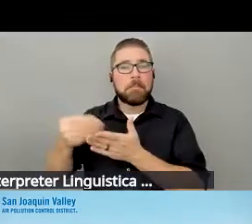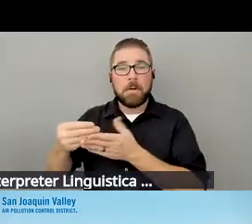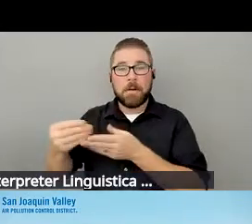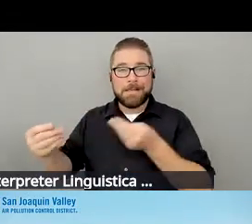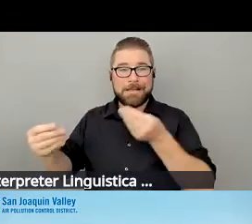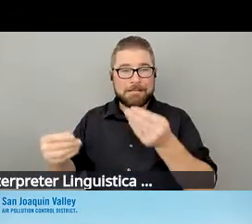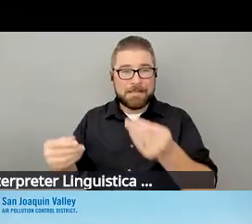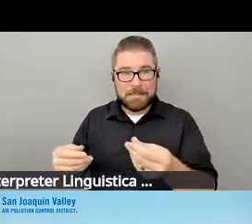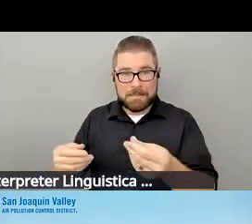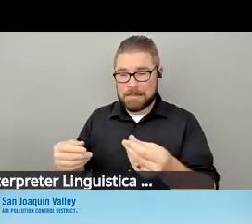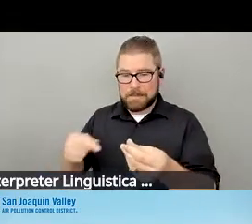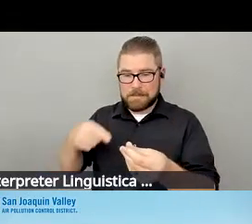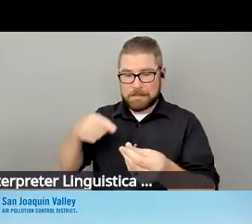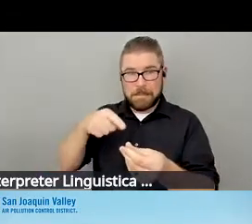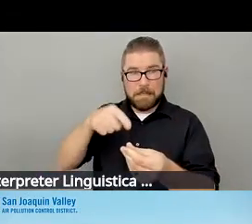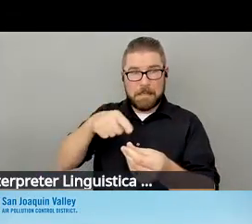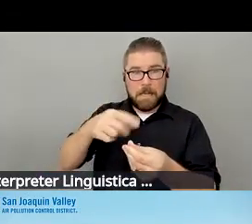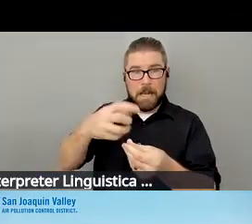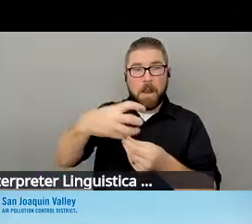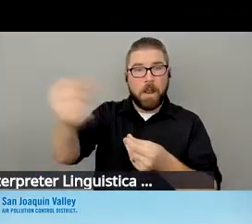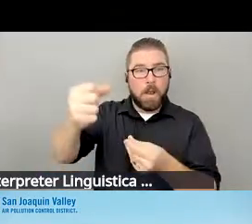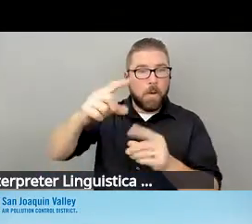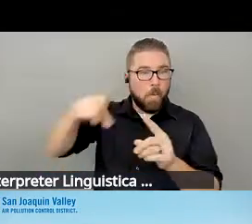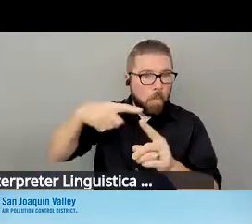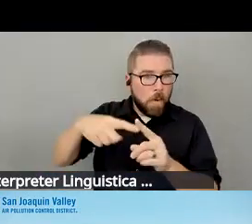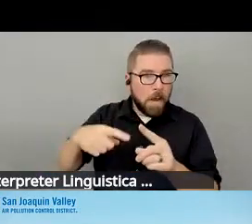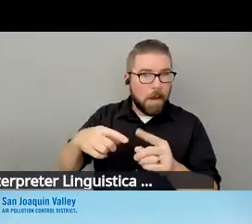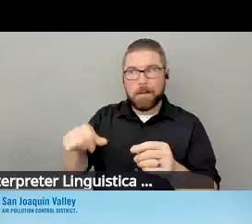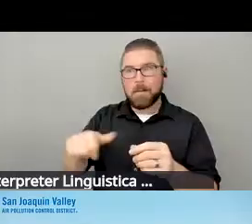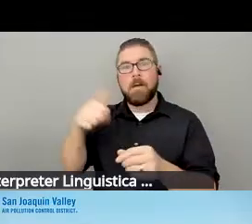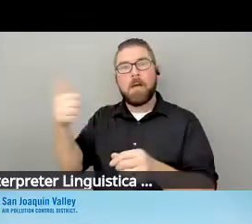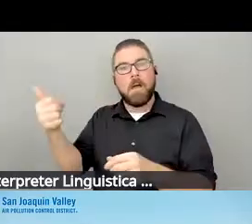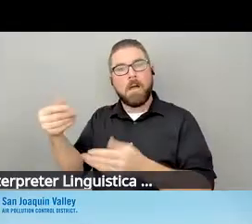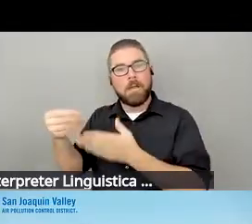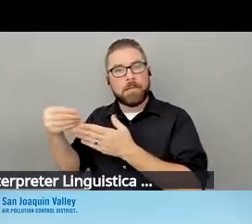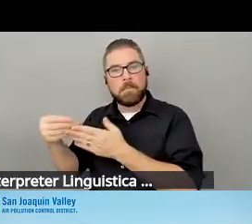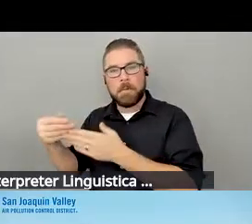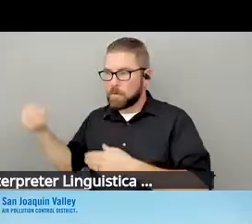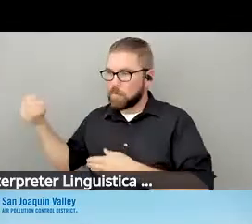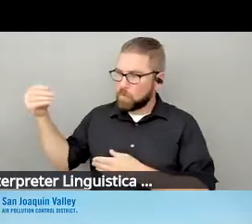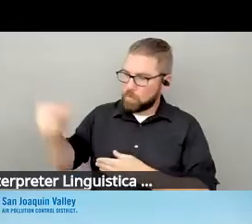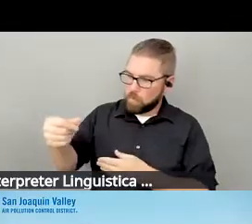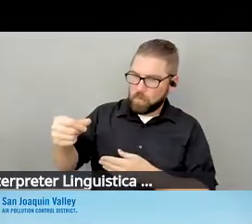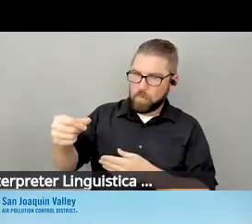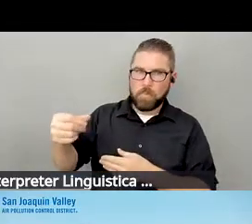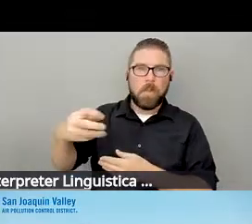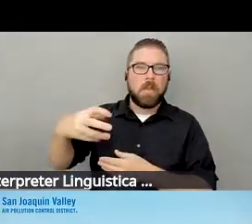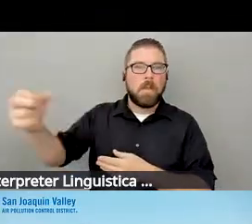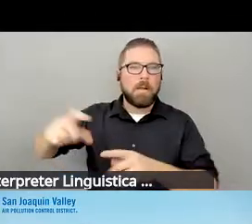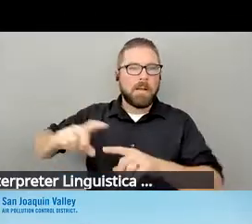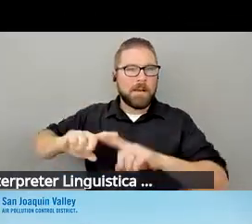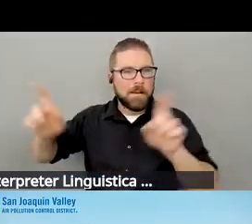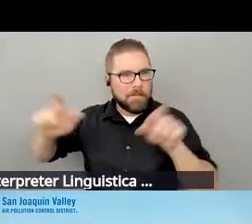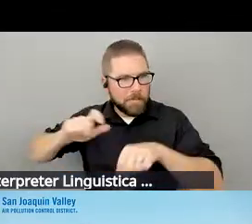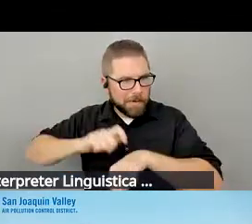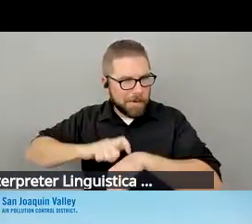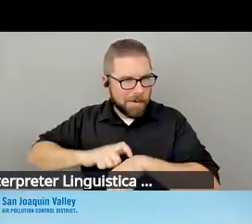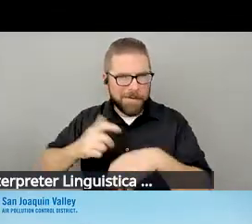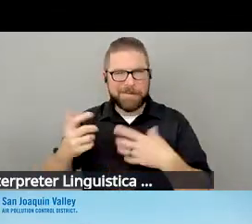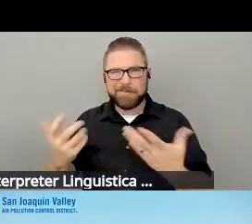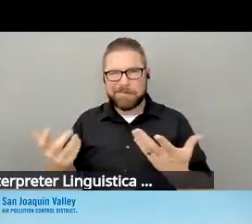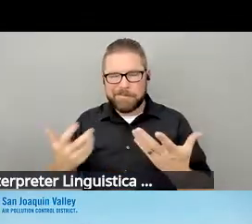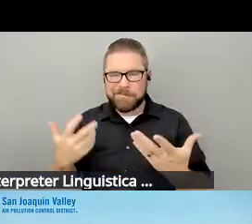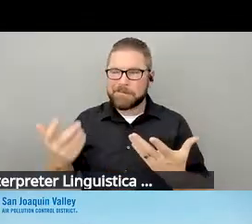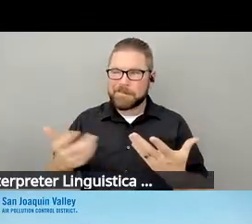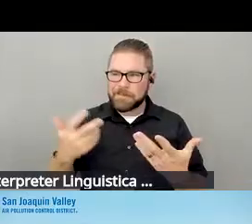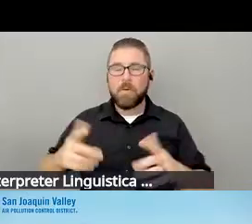let the CSC know of like this July of 2026 timeframe is a good idea to keep in mind of when we want to wrap up and achieve, try and complete some